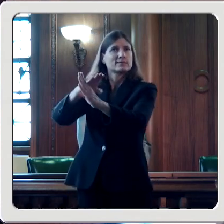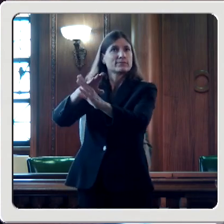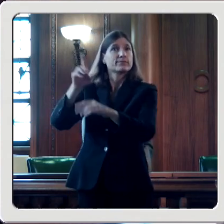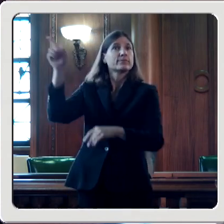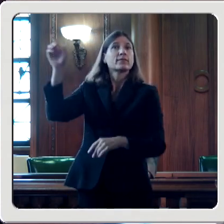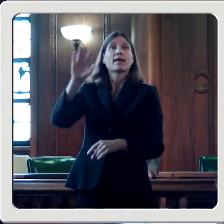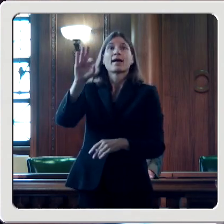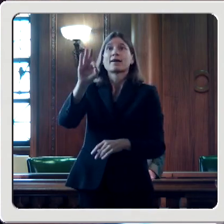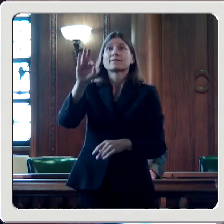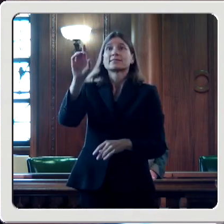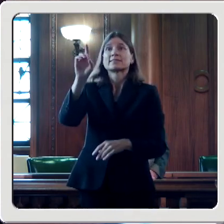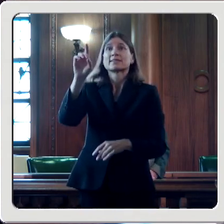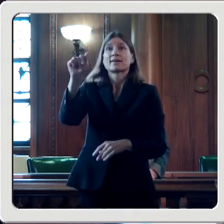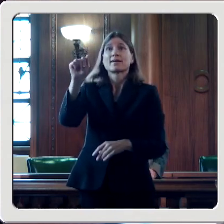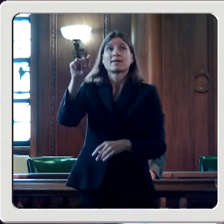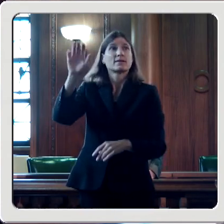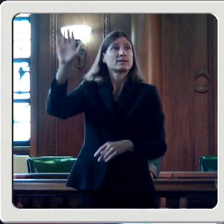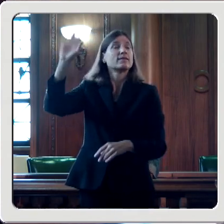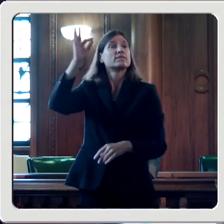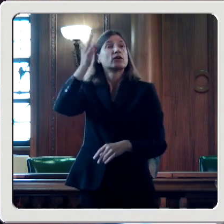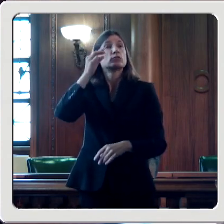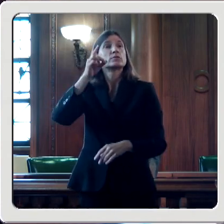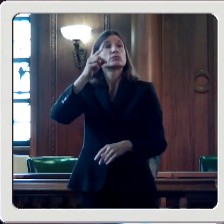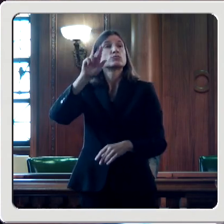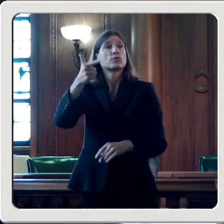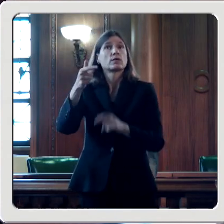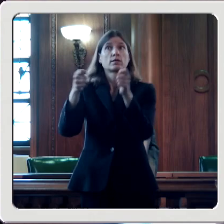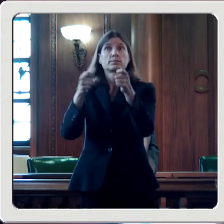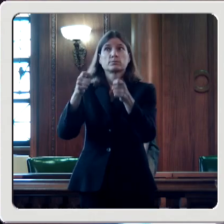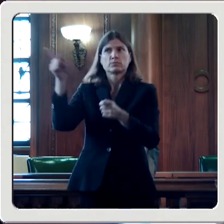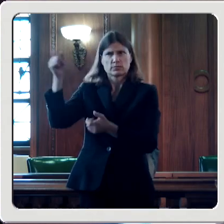a serious condition when there are